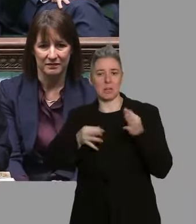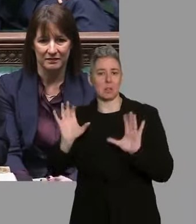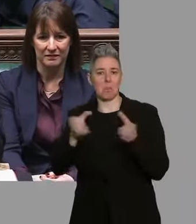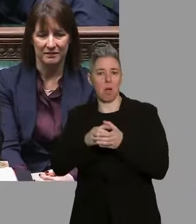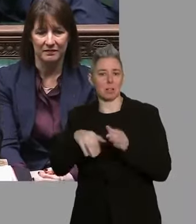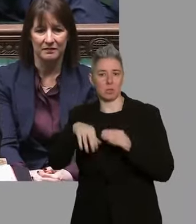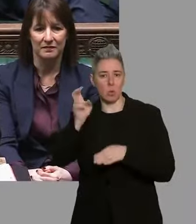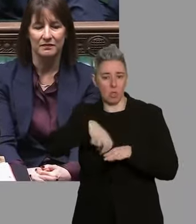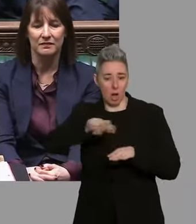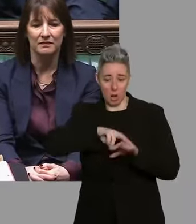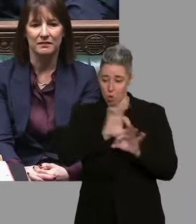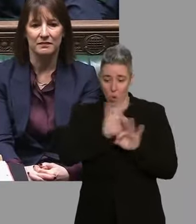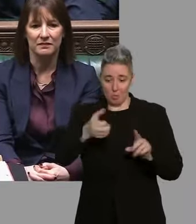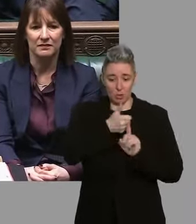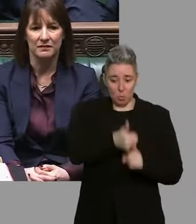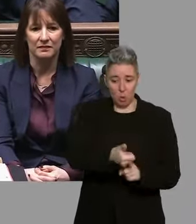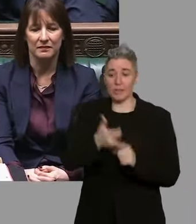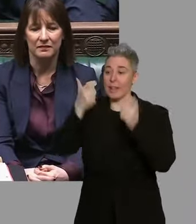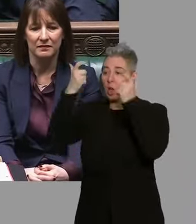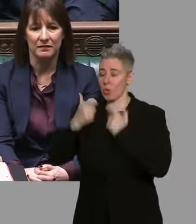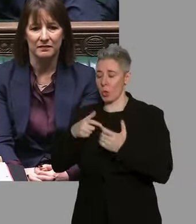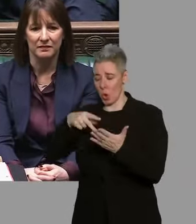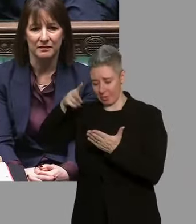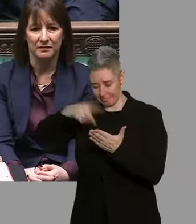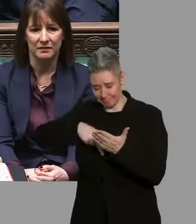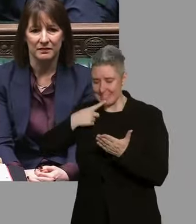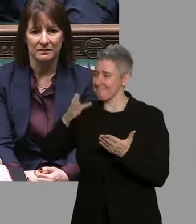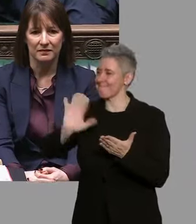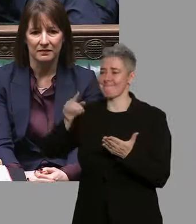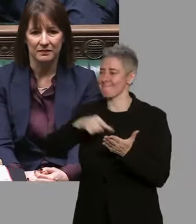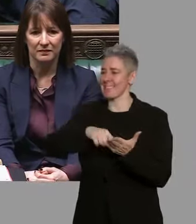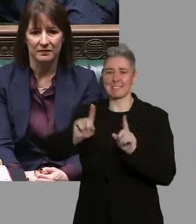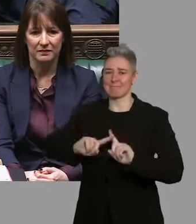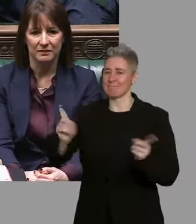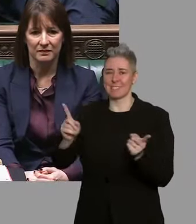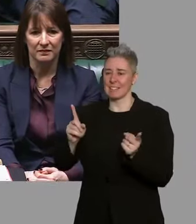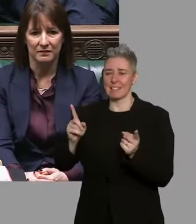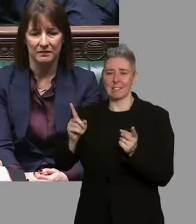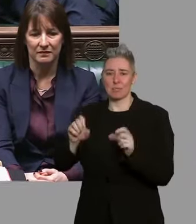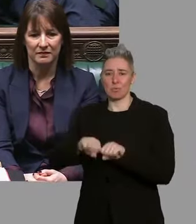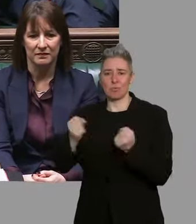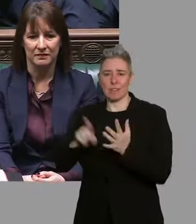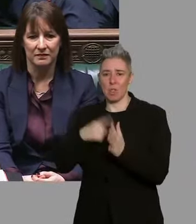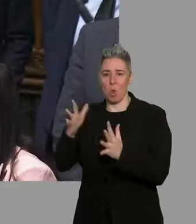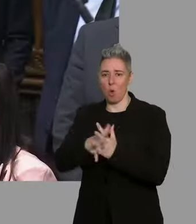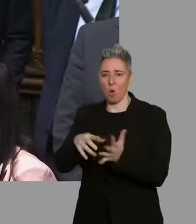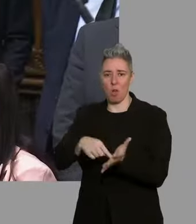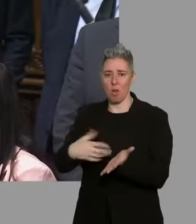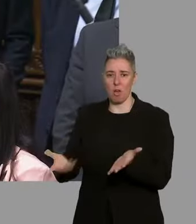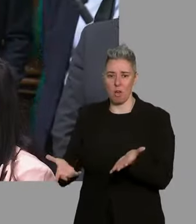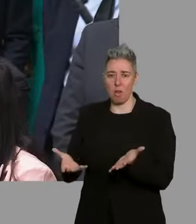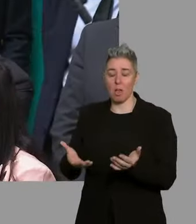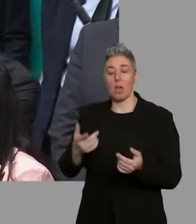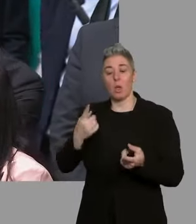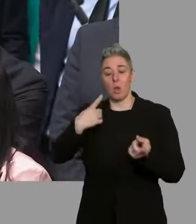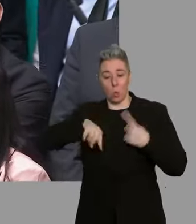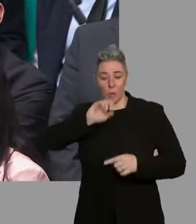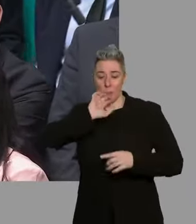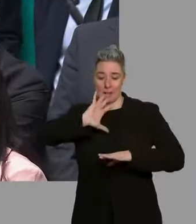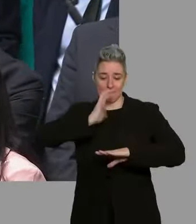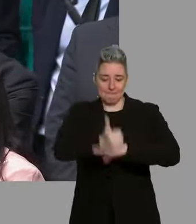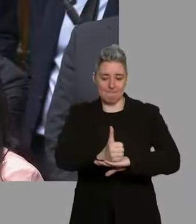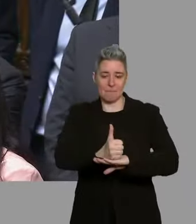place this is a serious point. We will put in place a better framework. We're working on a draft remedial order